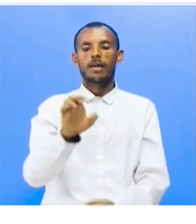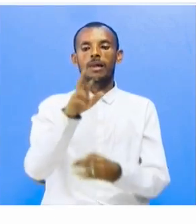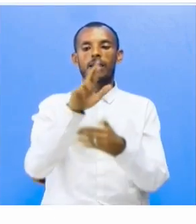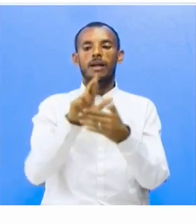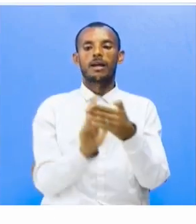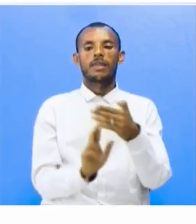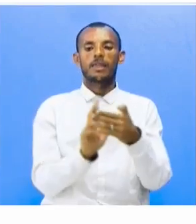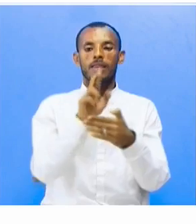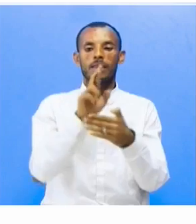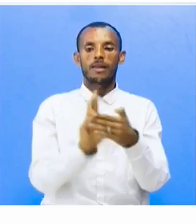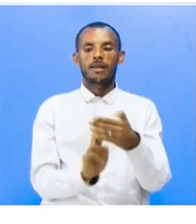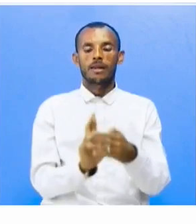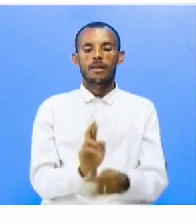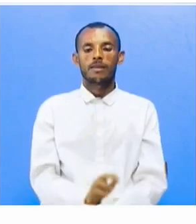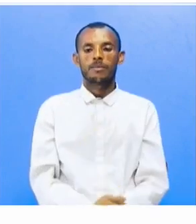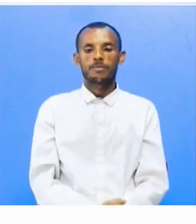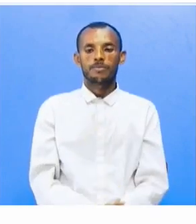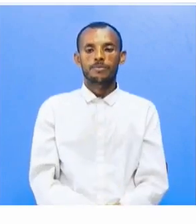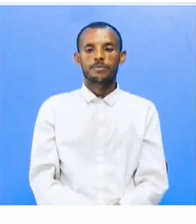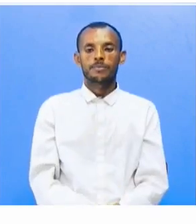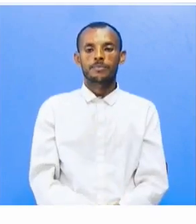Interest rate.